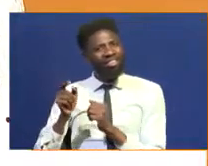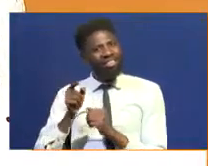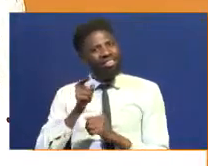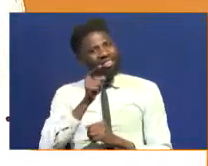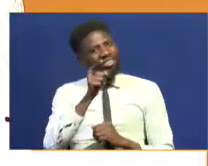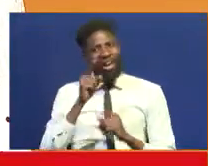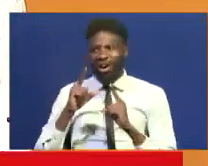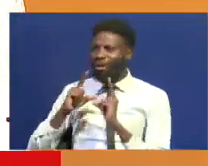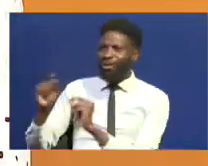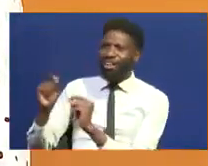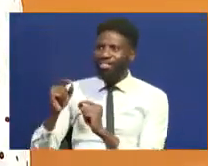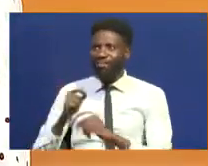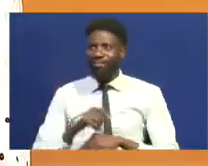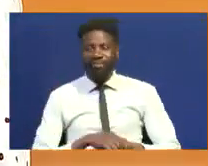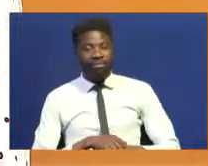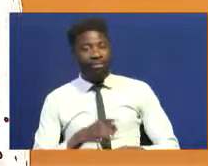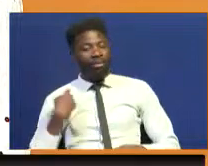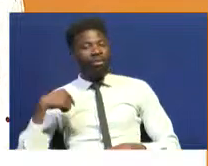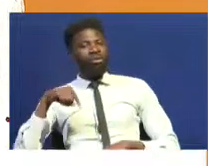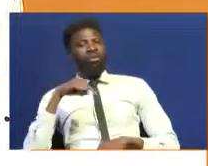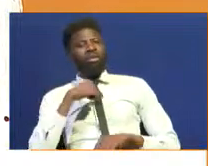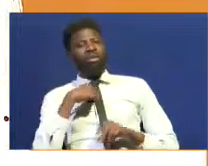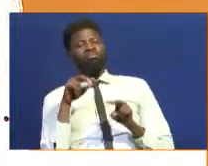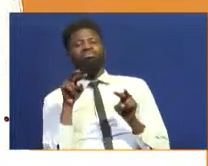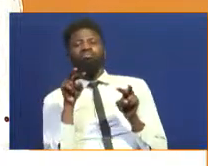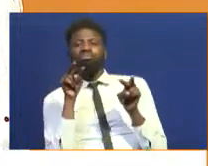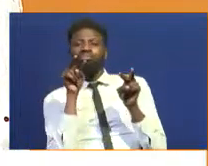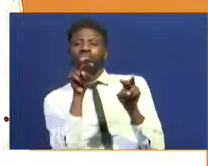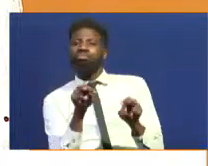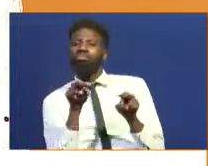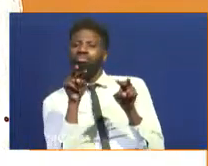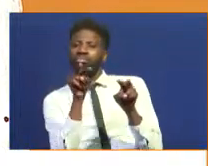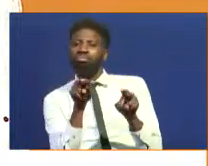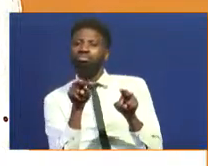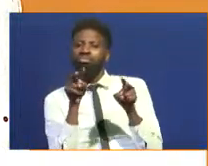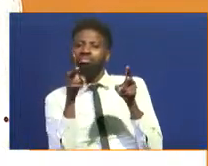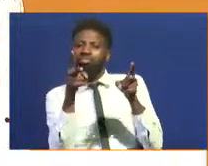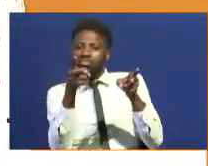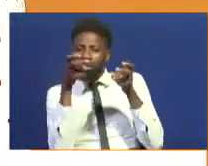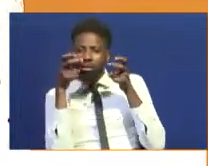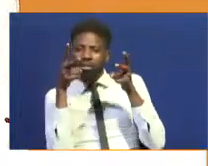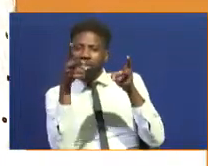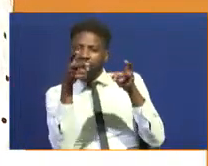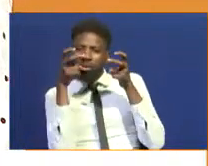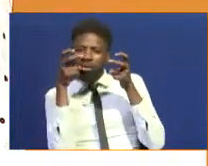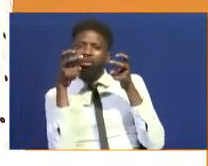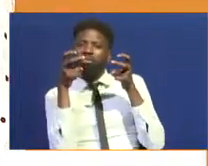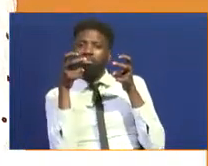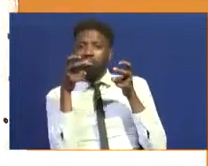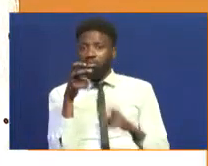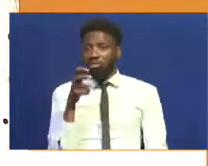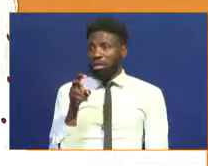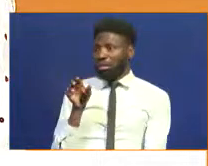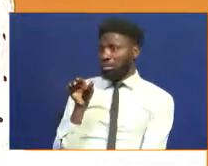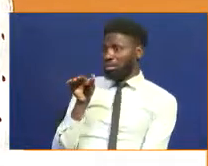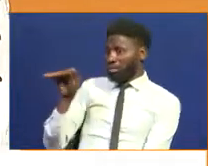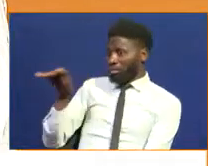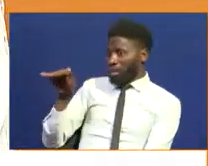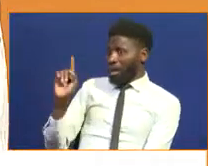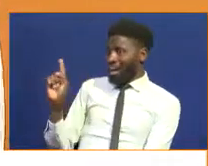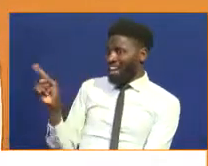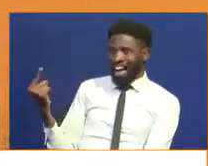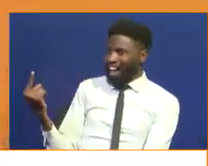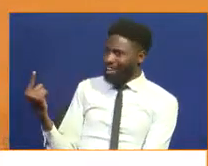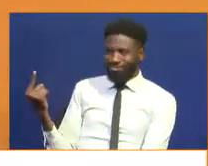I think we look and watch and learn. Mm-hmm. I think it's just not about, it's also for Africa. You know, I think it's